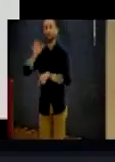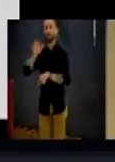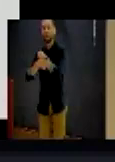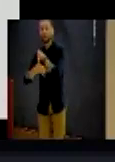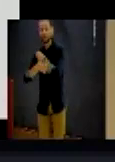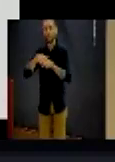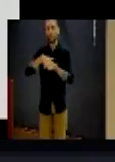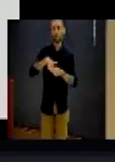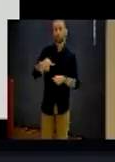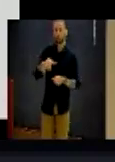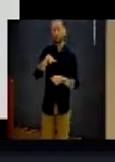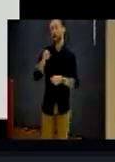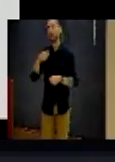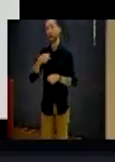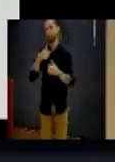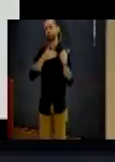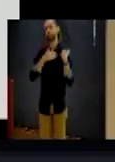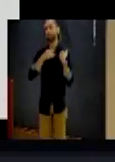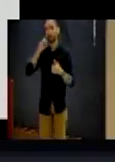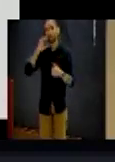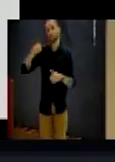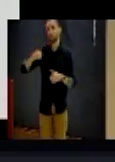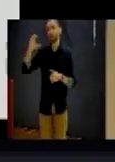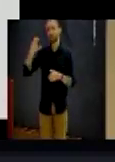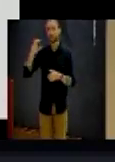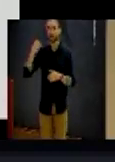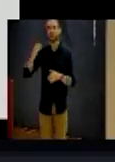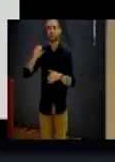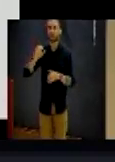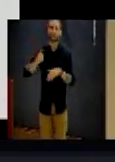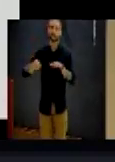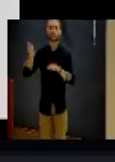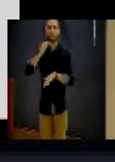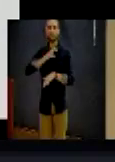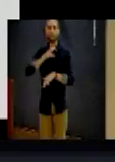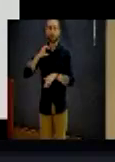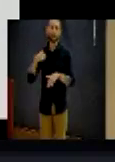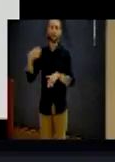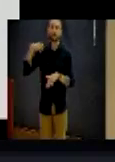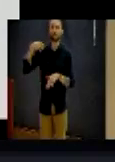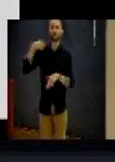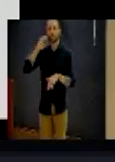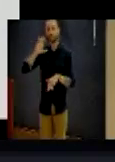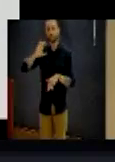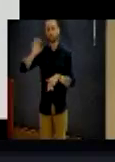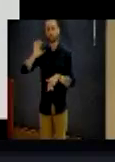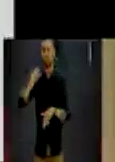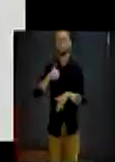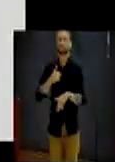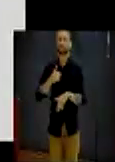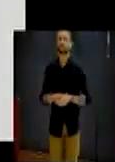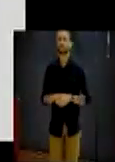And I sit on the COC executive committee as an officer of the COC.